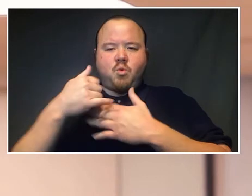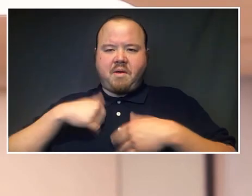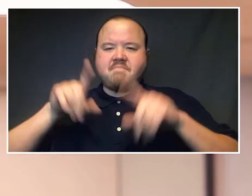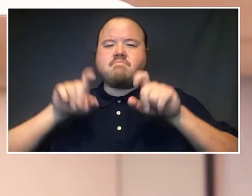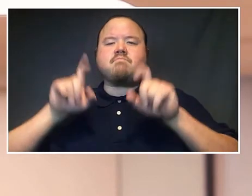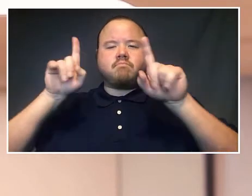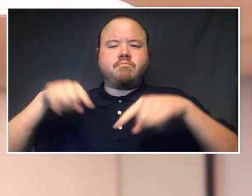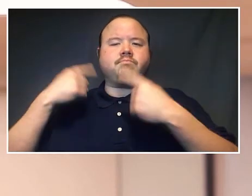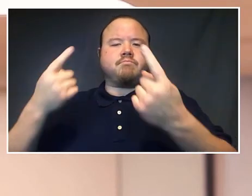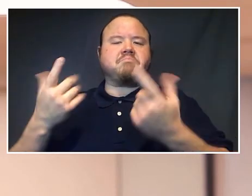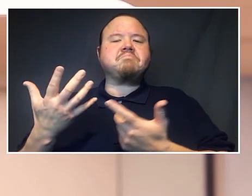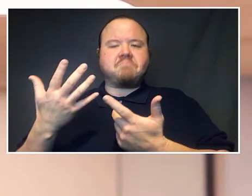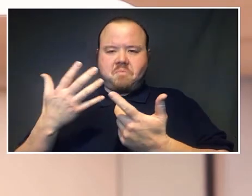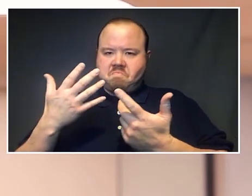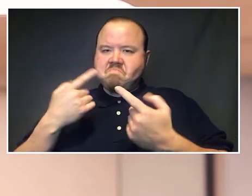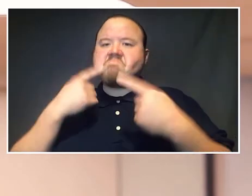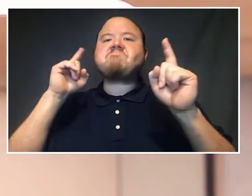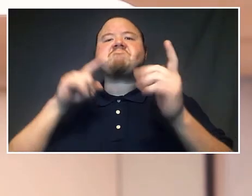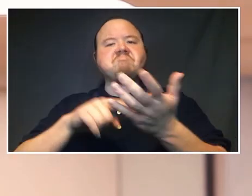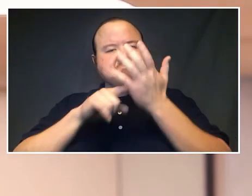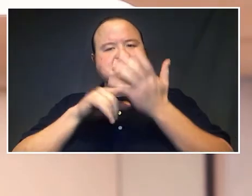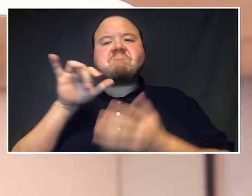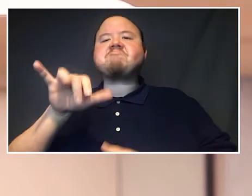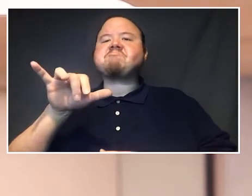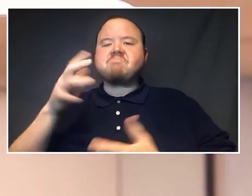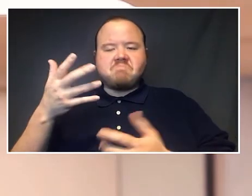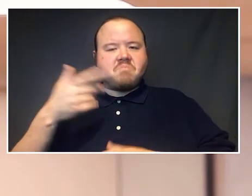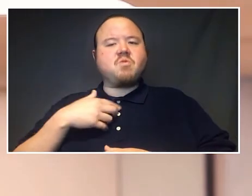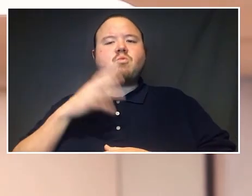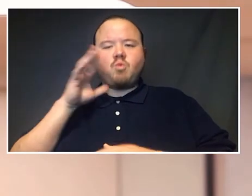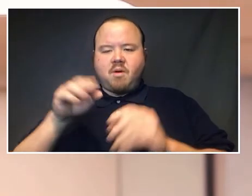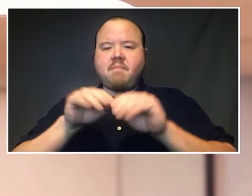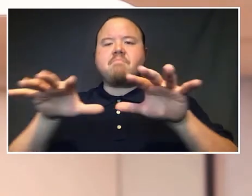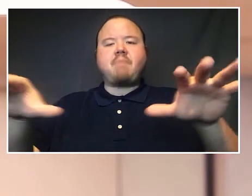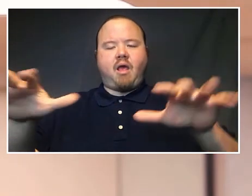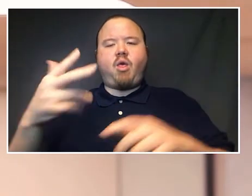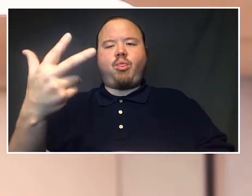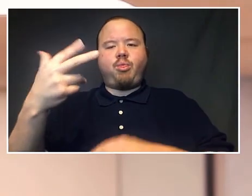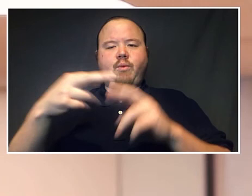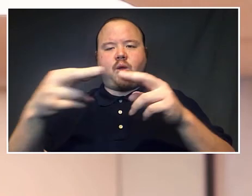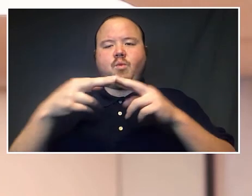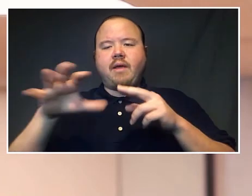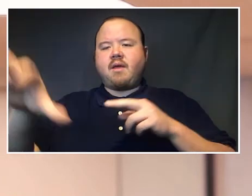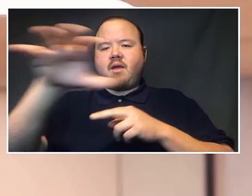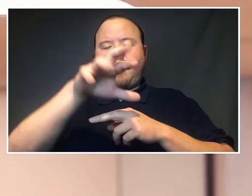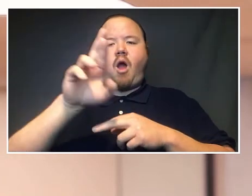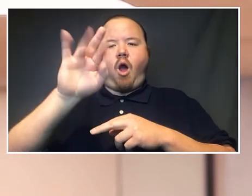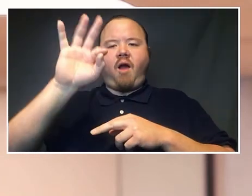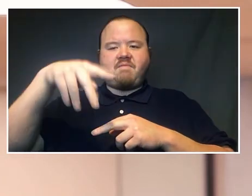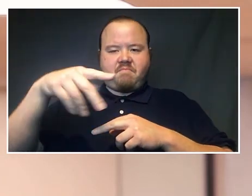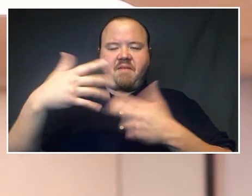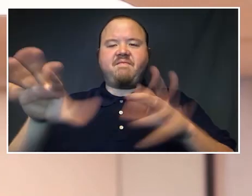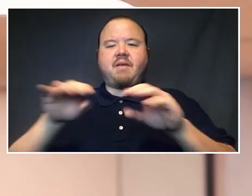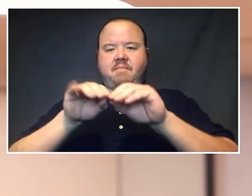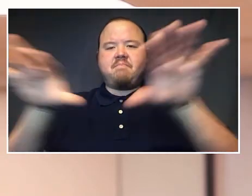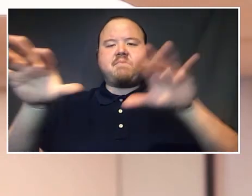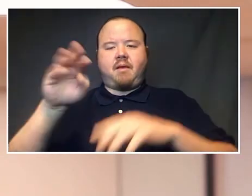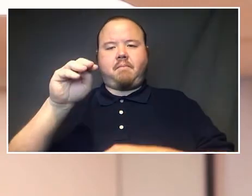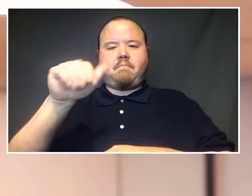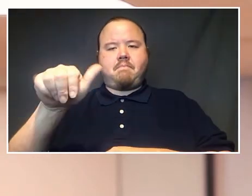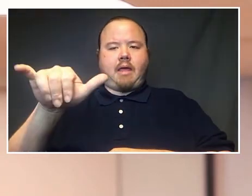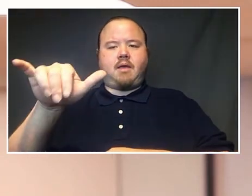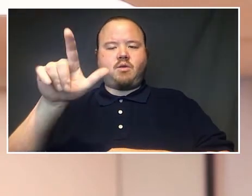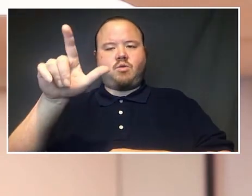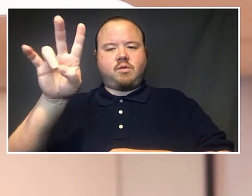for some time that showed great success. It is now going to be expanded to all 3 regions. An RFP for all 3 regions was released on May